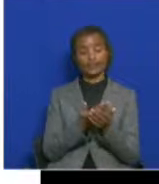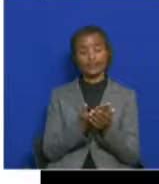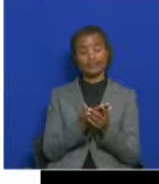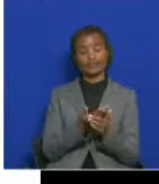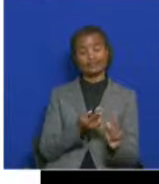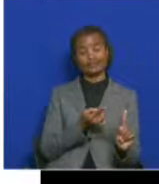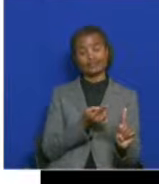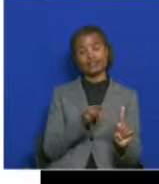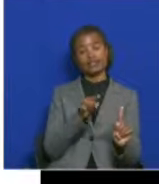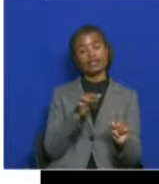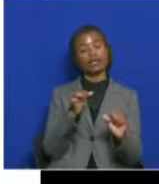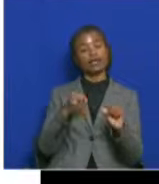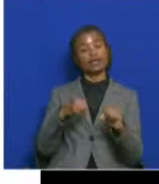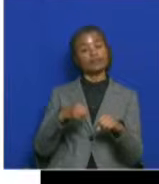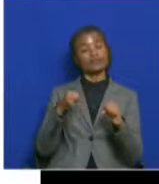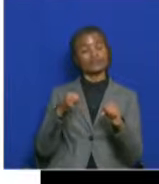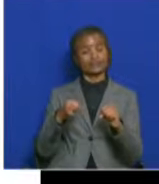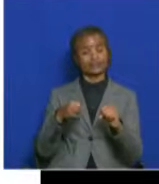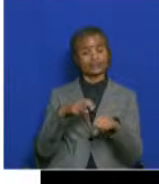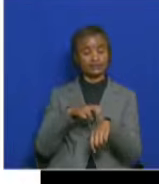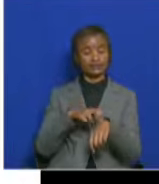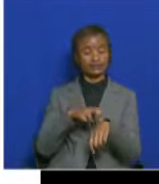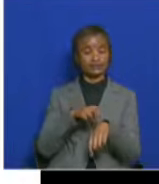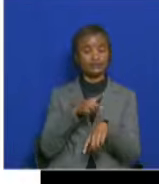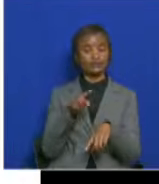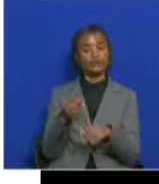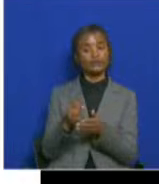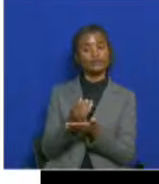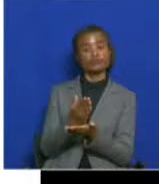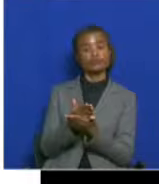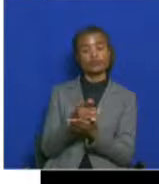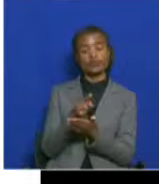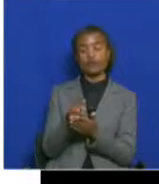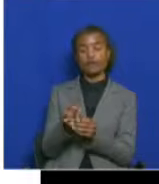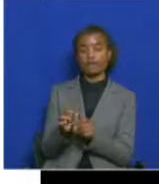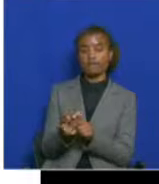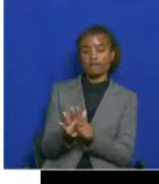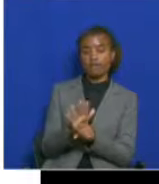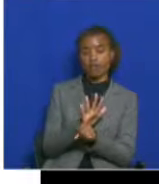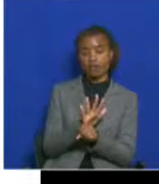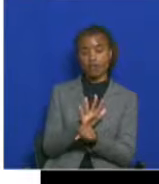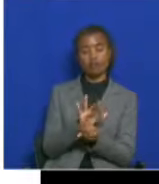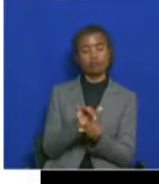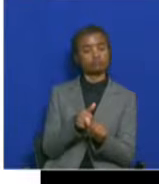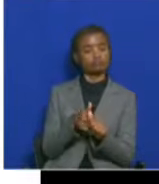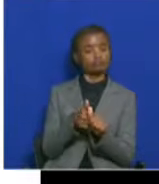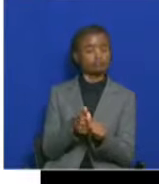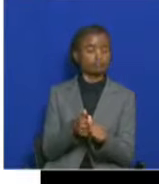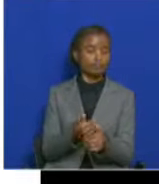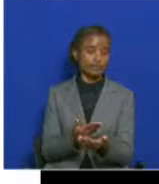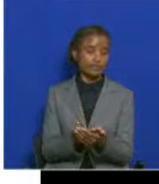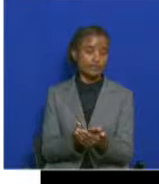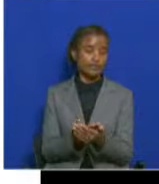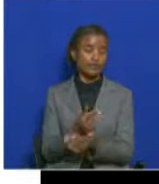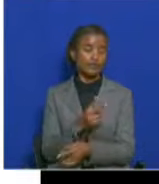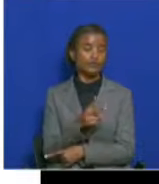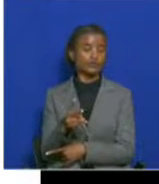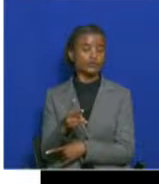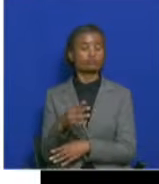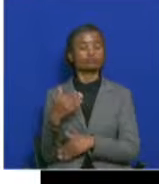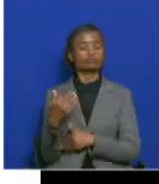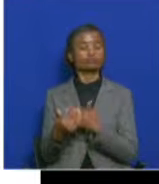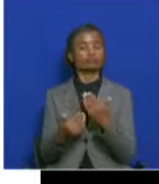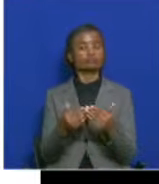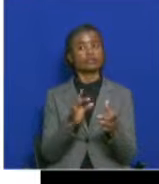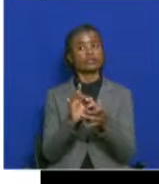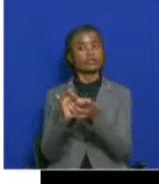order to secure full implementation of the rules engine, as well as to provide active ongoing relationship management with any